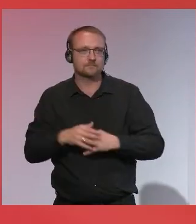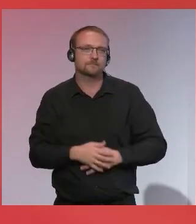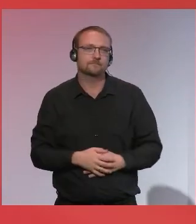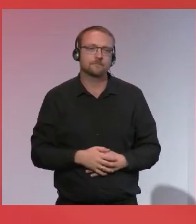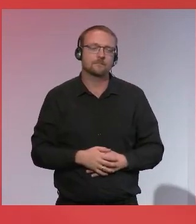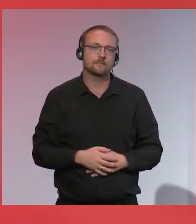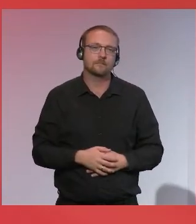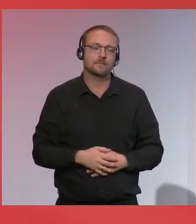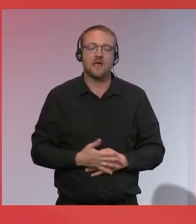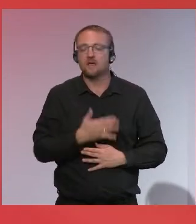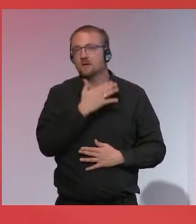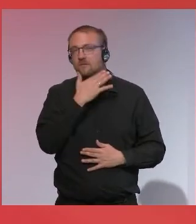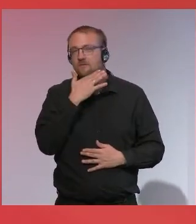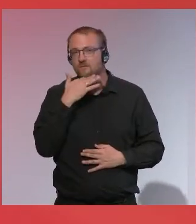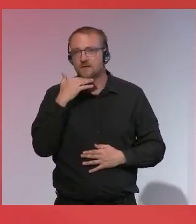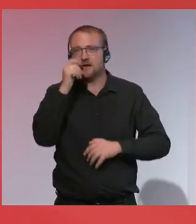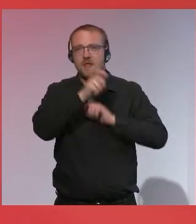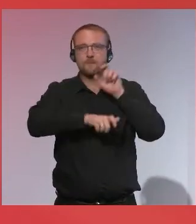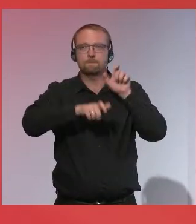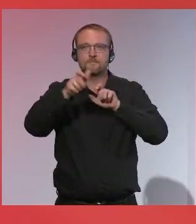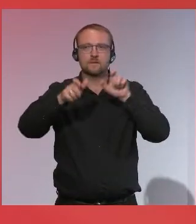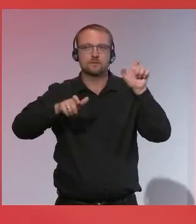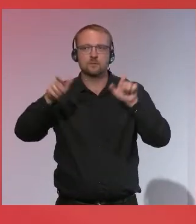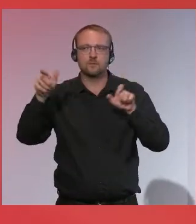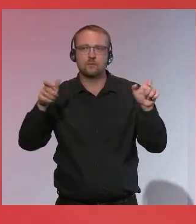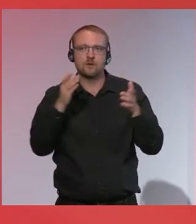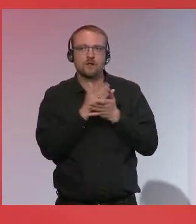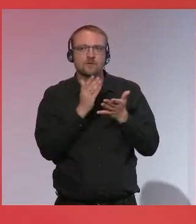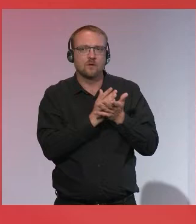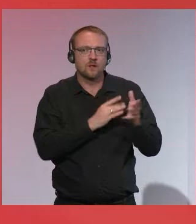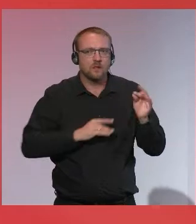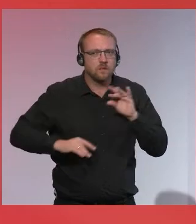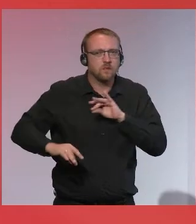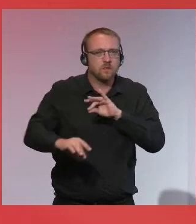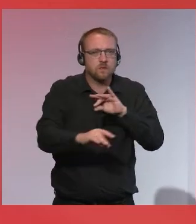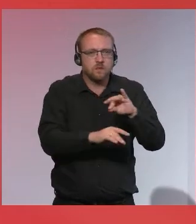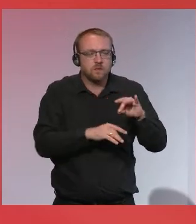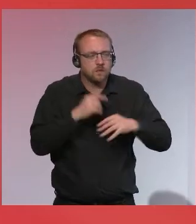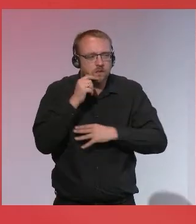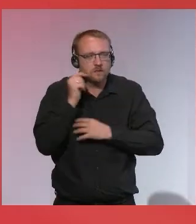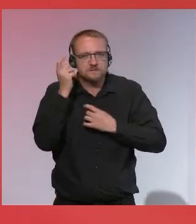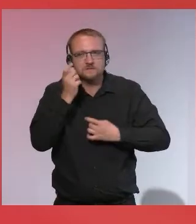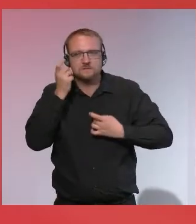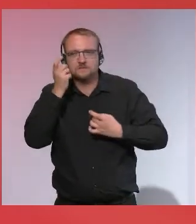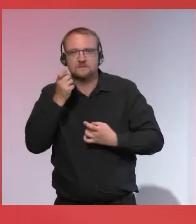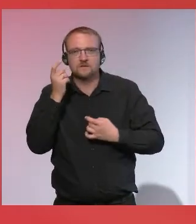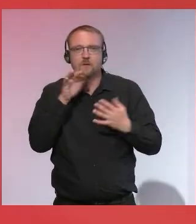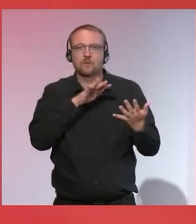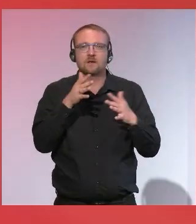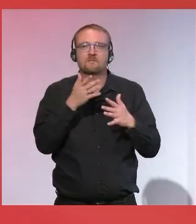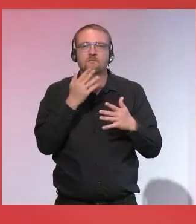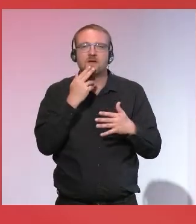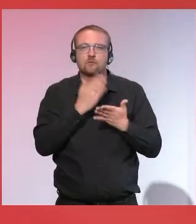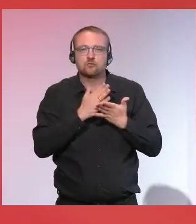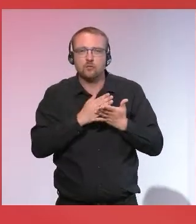that? Show of hands. Okay, oh, excellent, excellent. That's at least half the people in the room. Brilliant. So maybe by the end of this